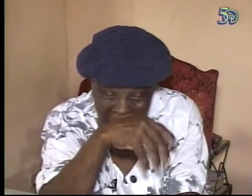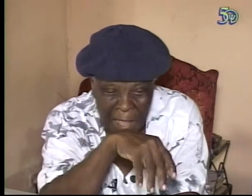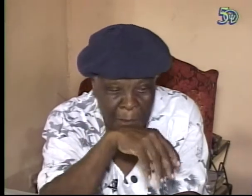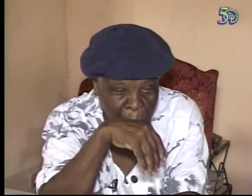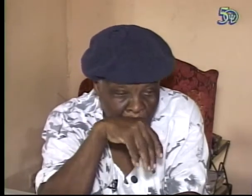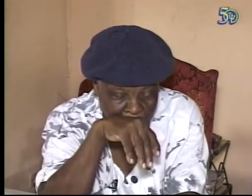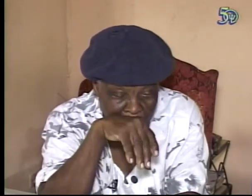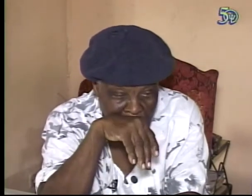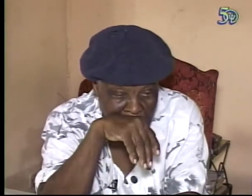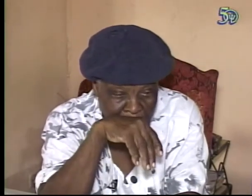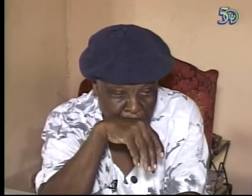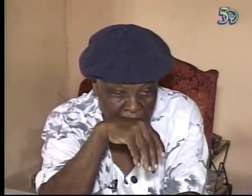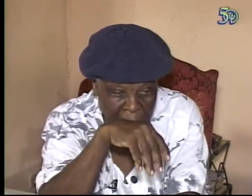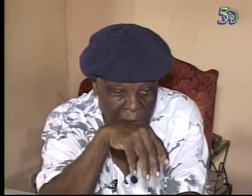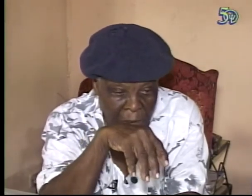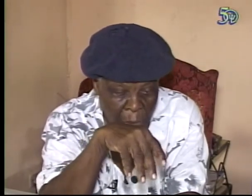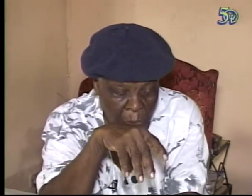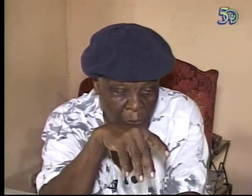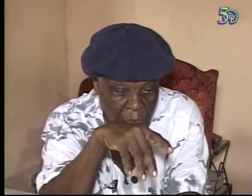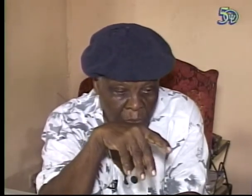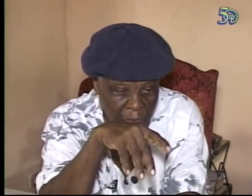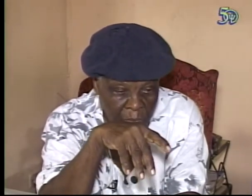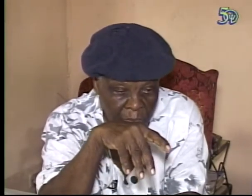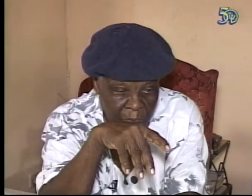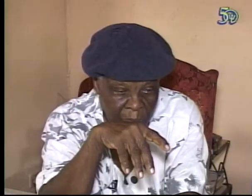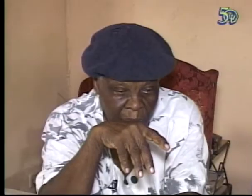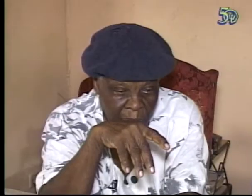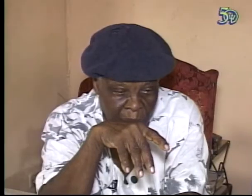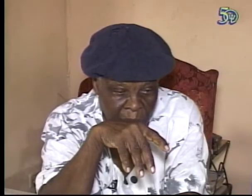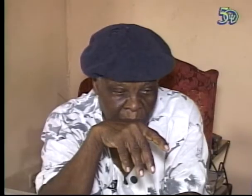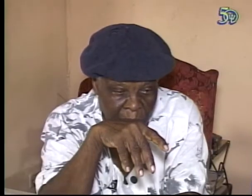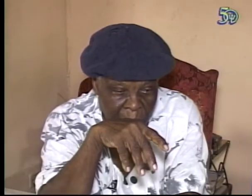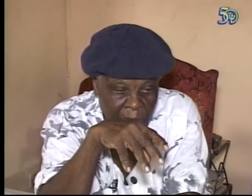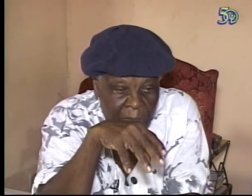We had about, I would put it to about